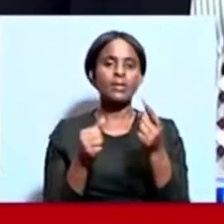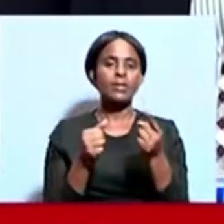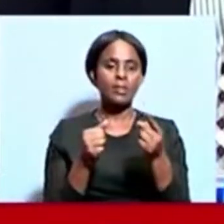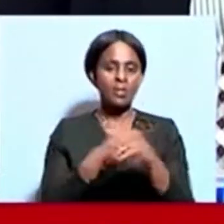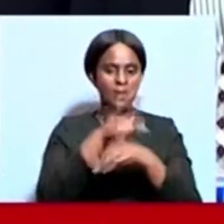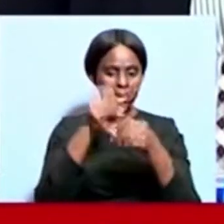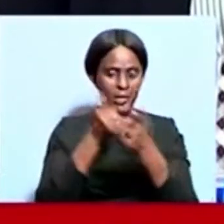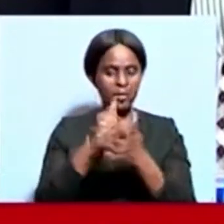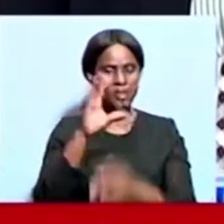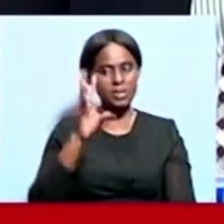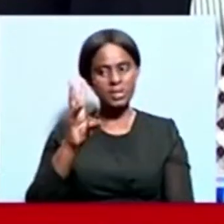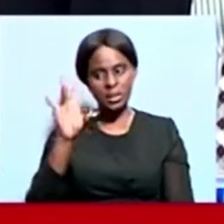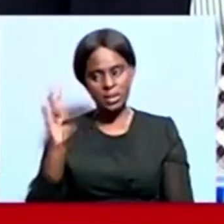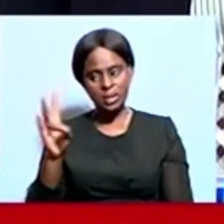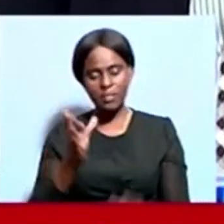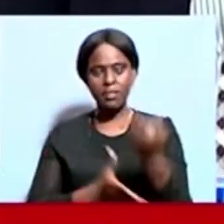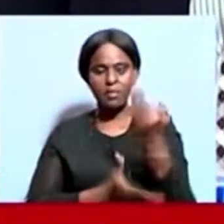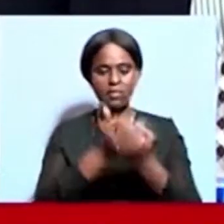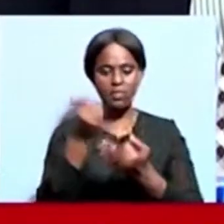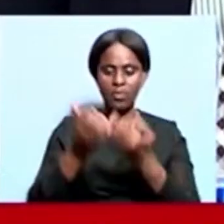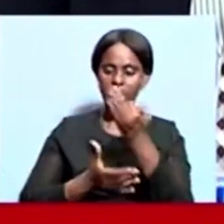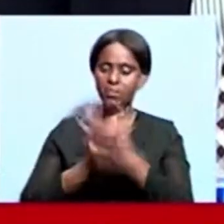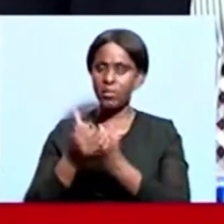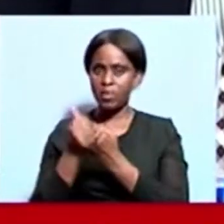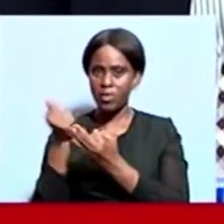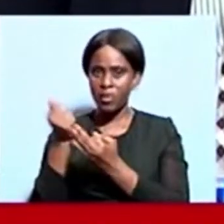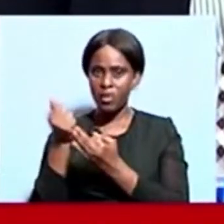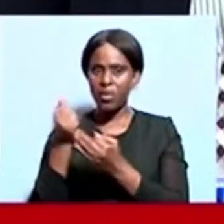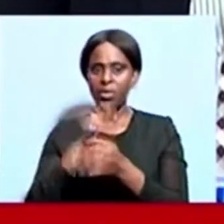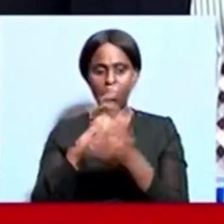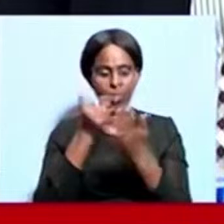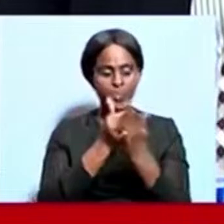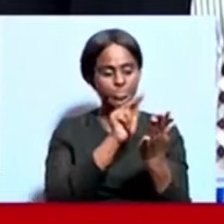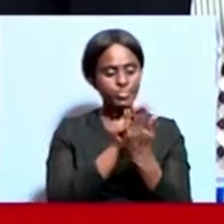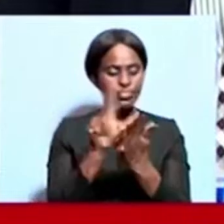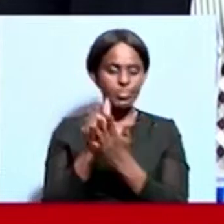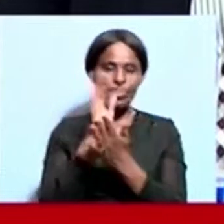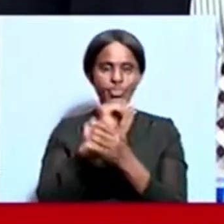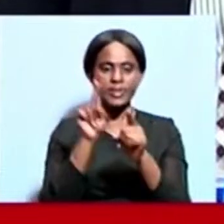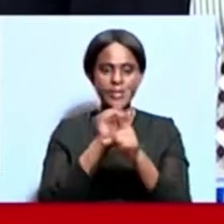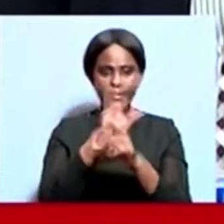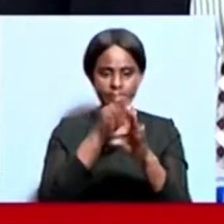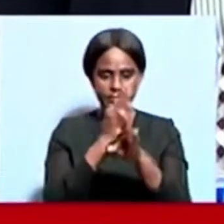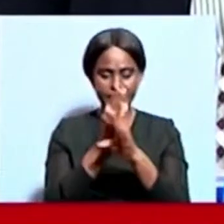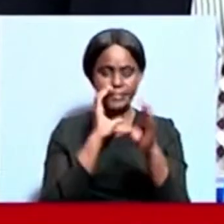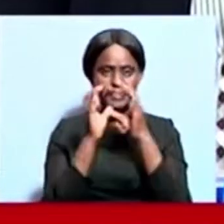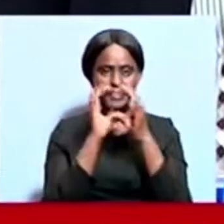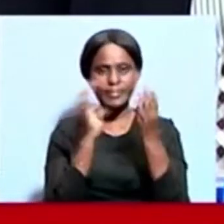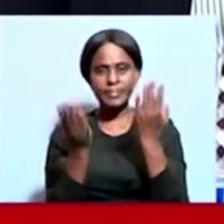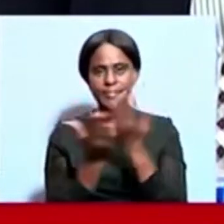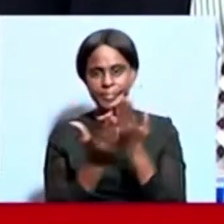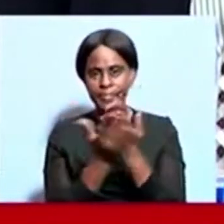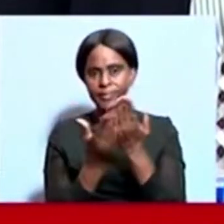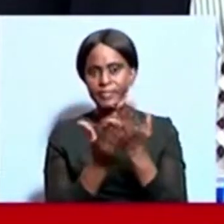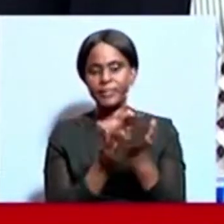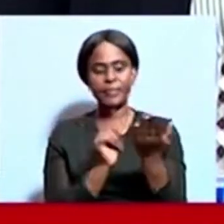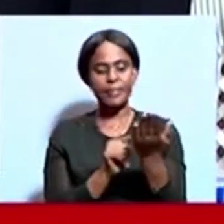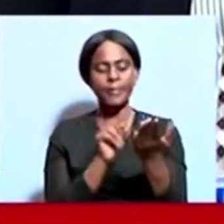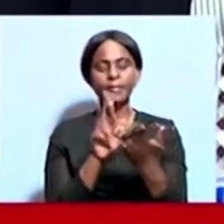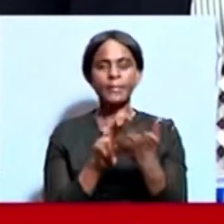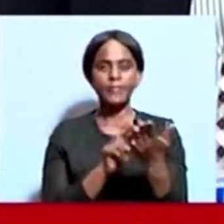all the 67 forms are duly signed, and kindly refer to correspondence attached to this